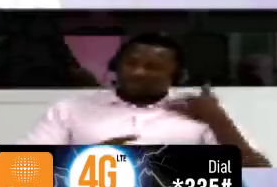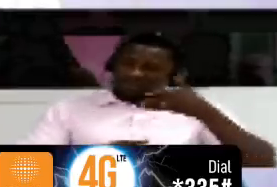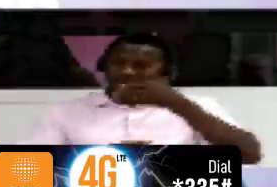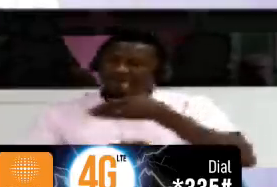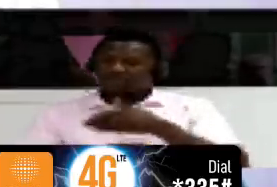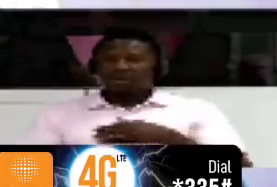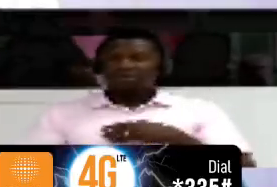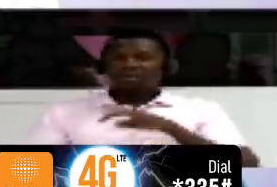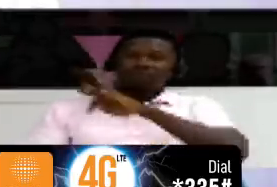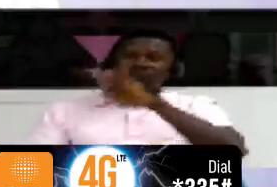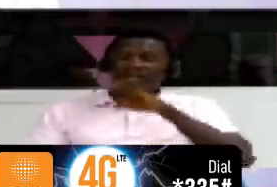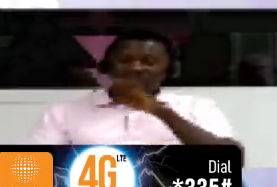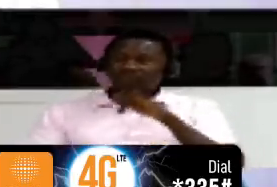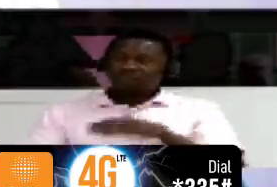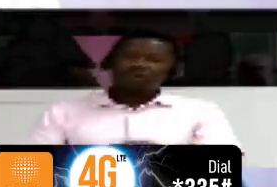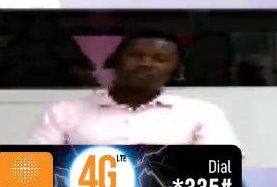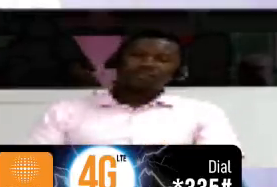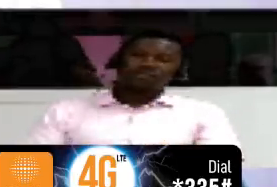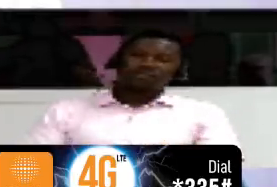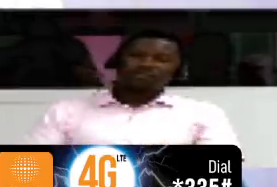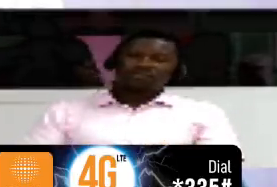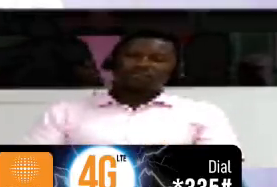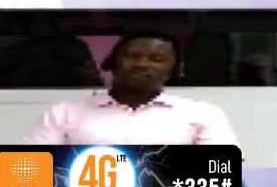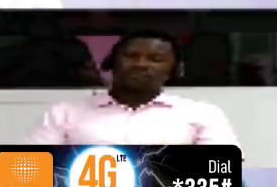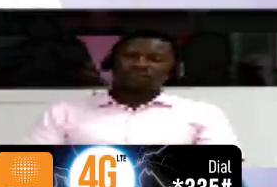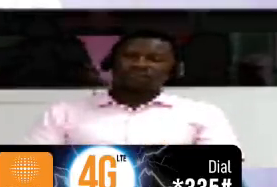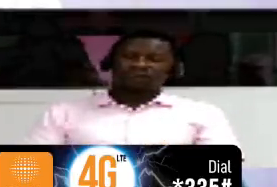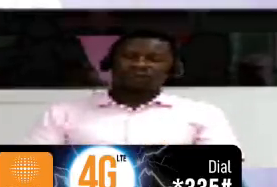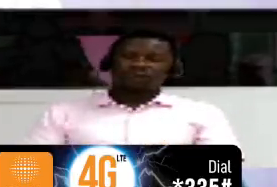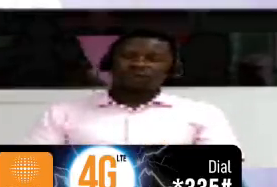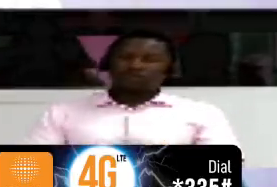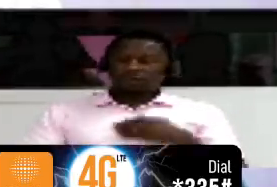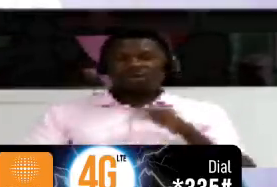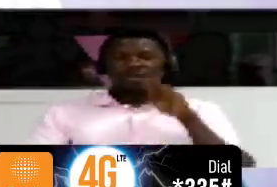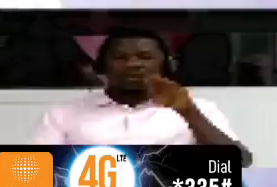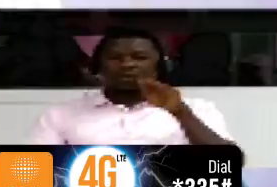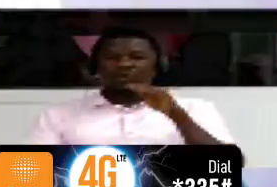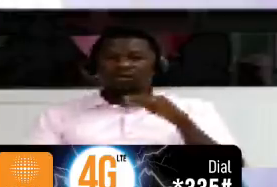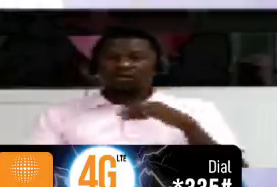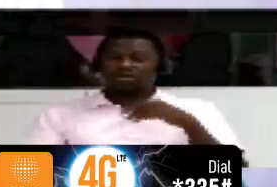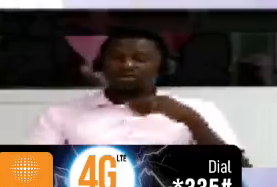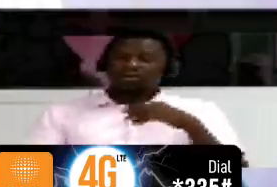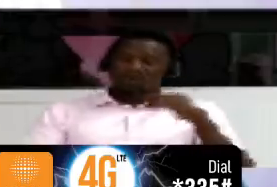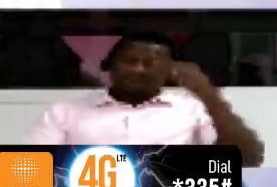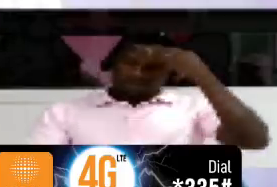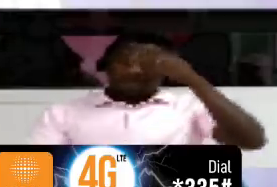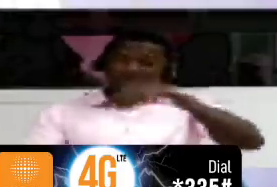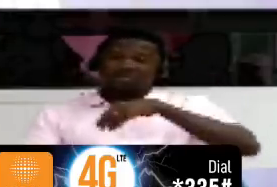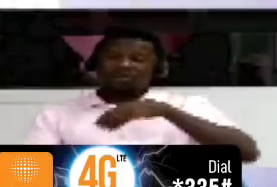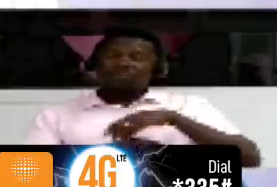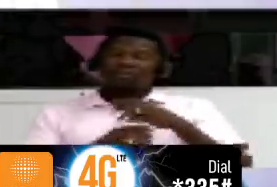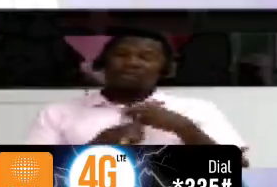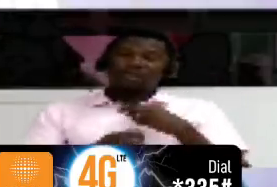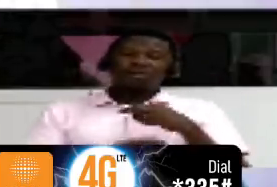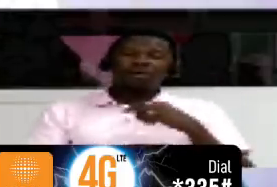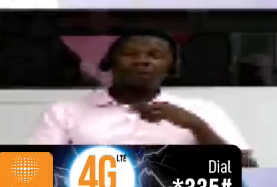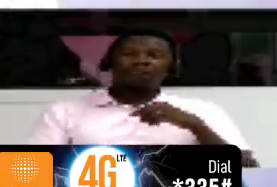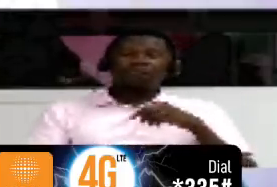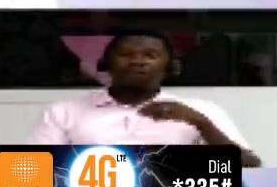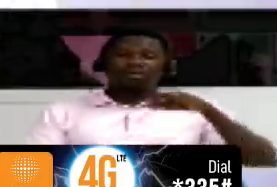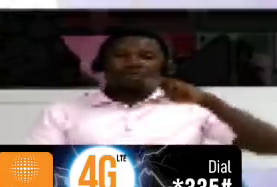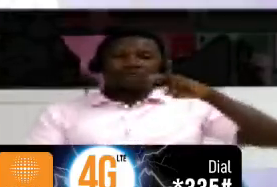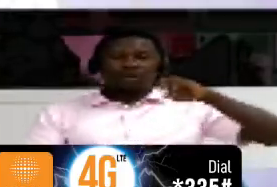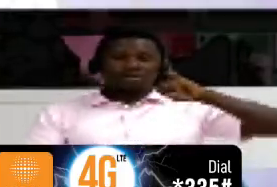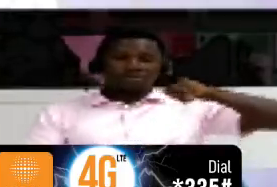family. We didn't see much big deal with that. So he called the principal, the then principal, Jenu Mane, and the then registrar of